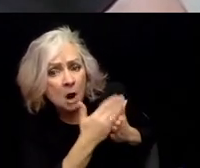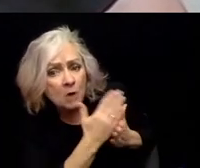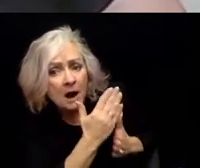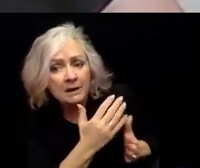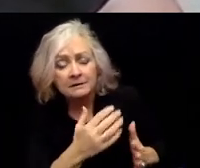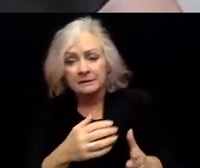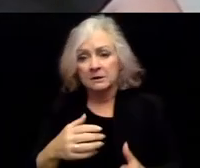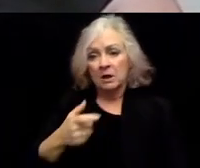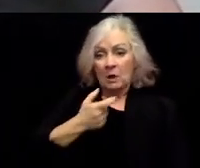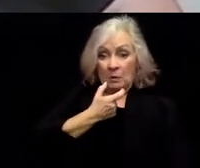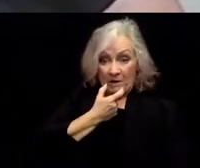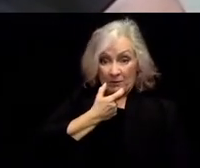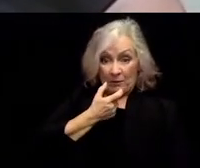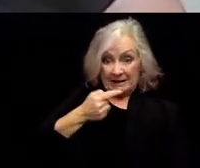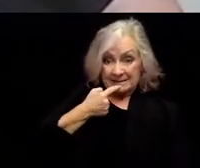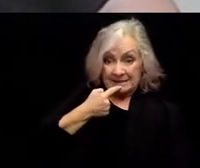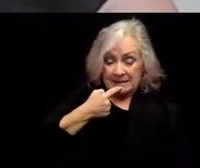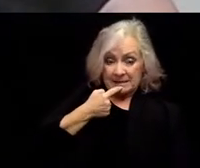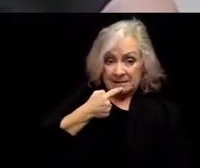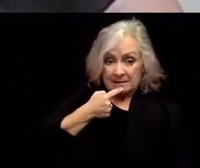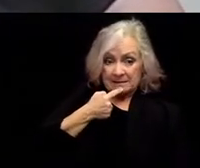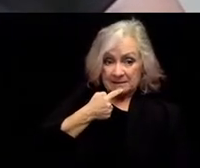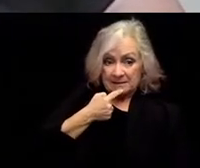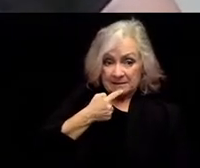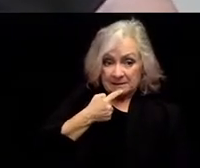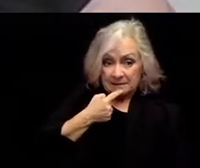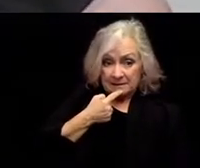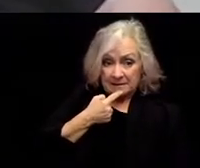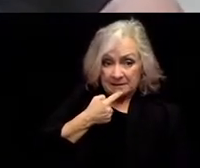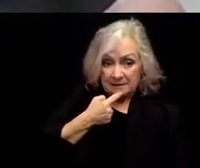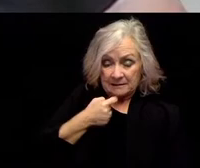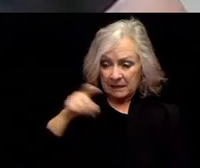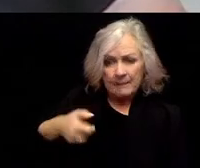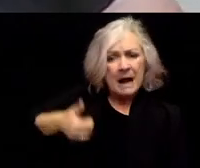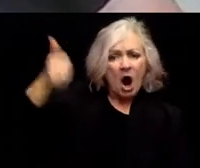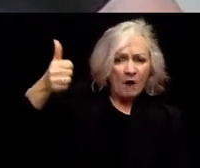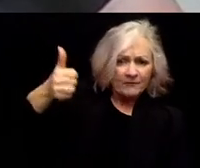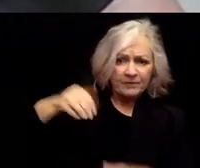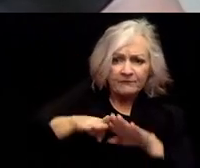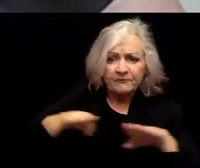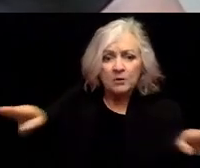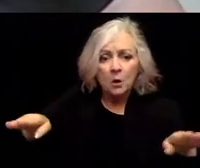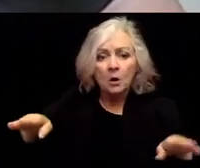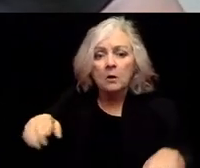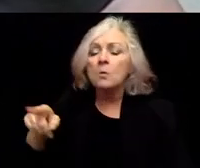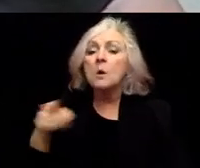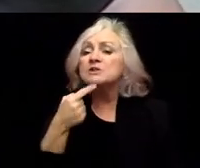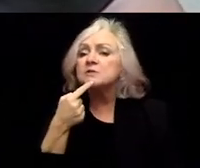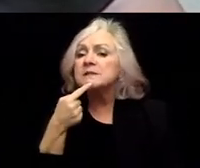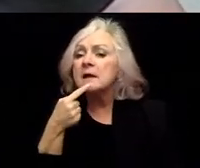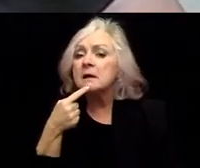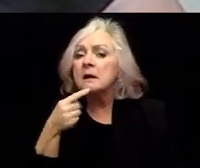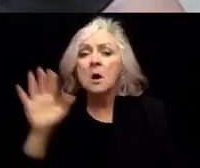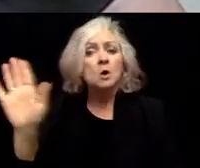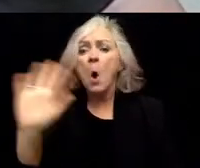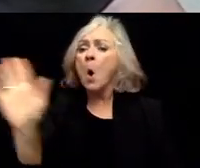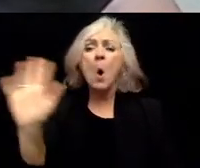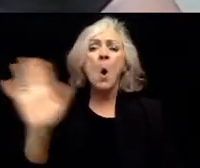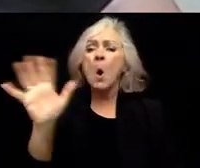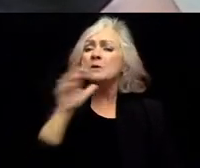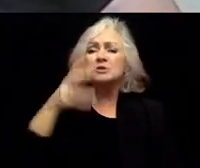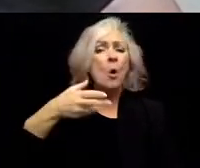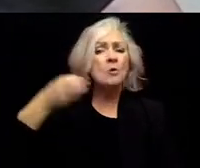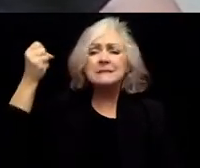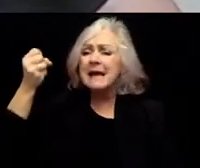said, Derek, we got to get you off the floor. And what did you tell me? Don't take you what? Off the